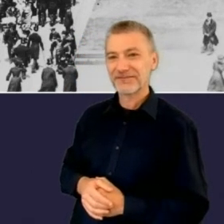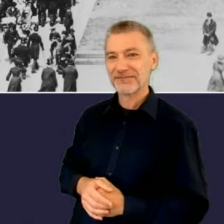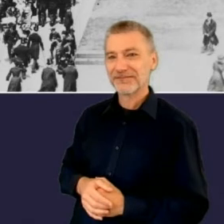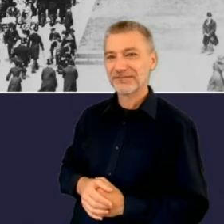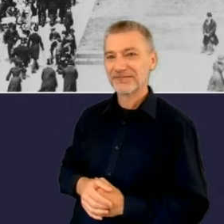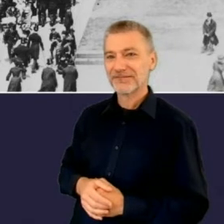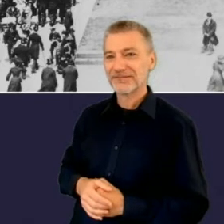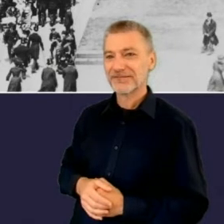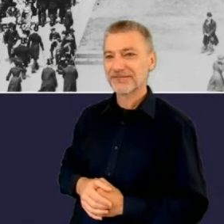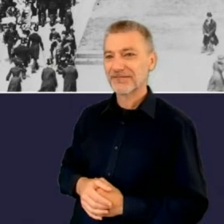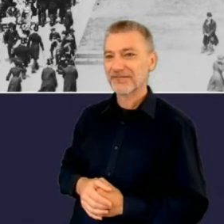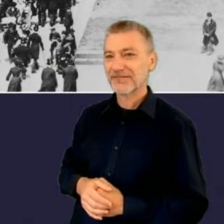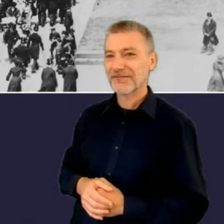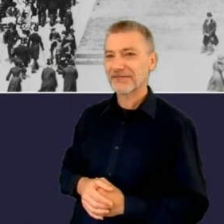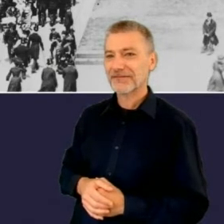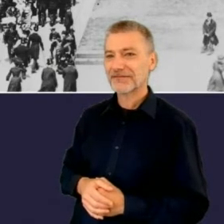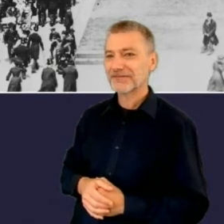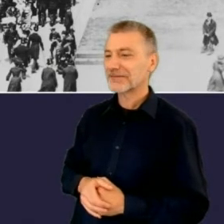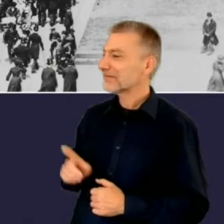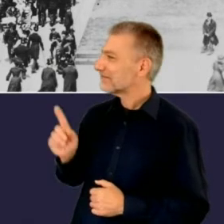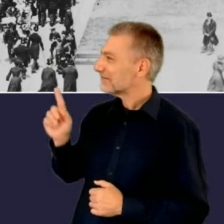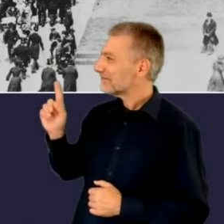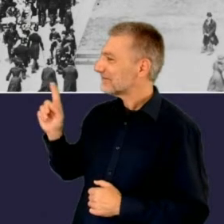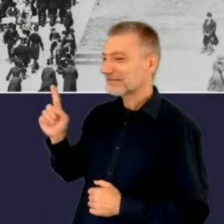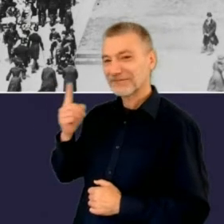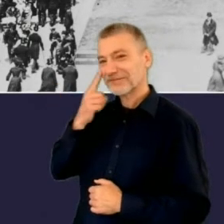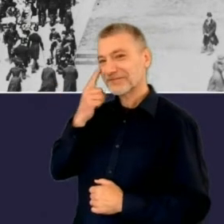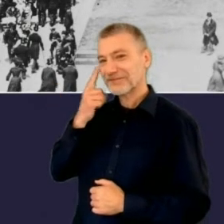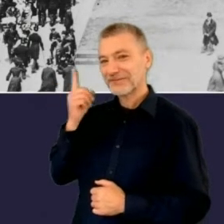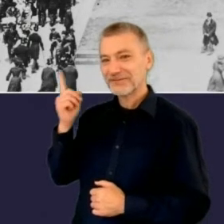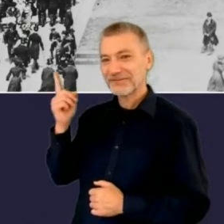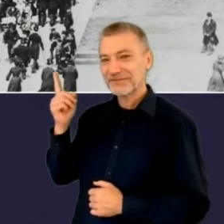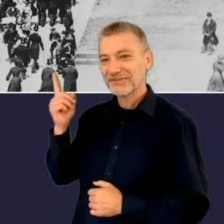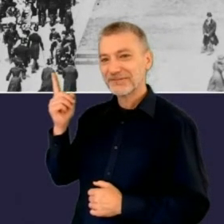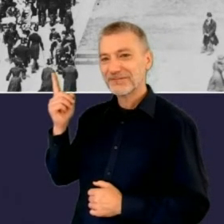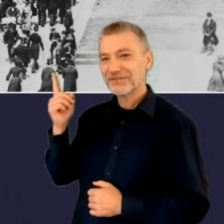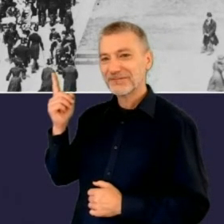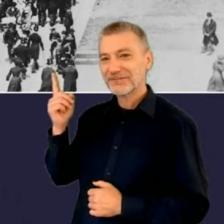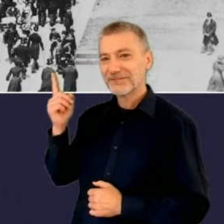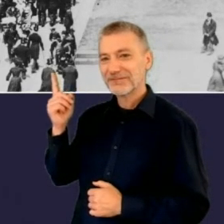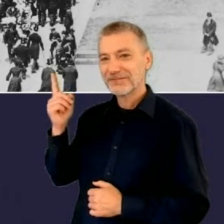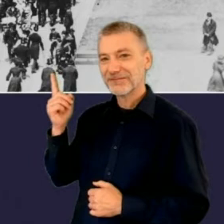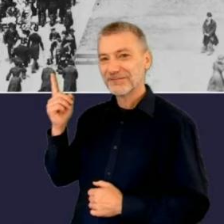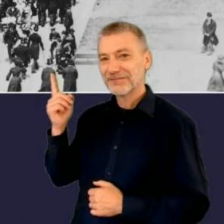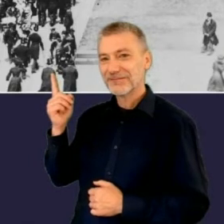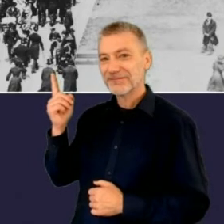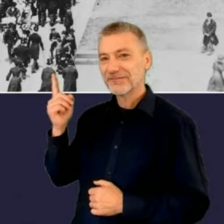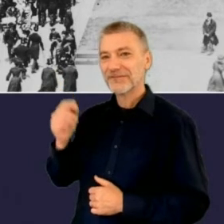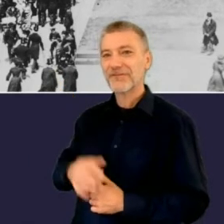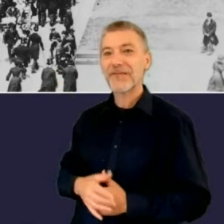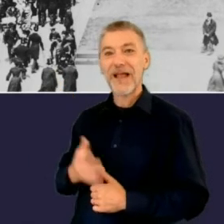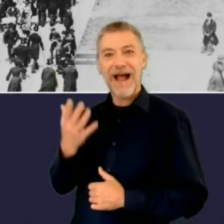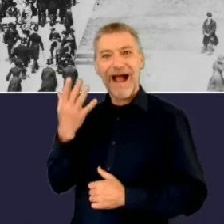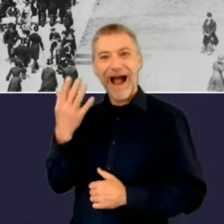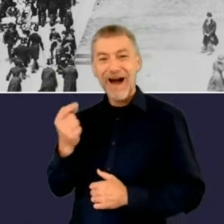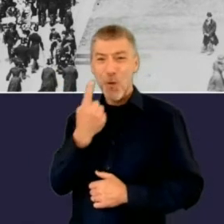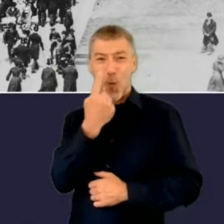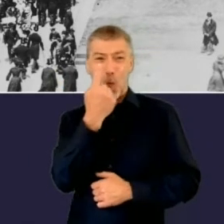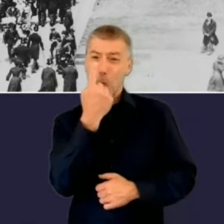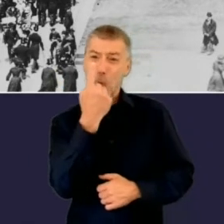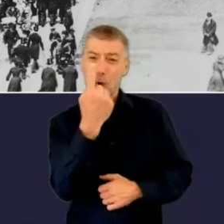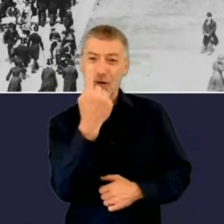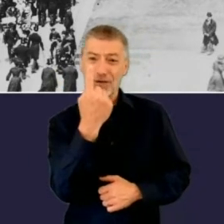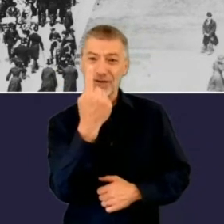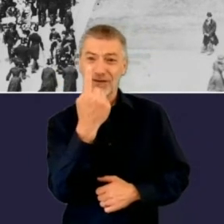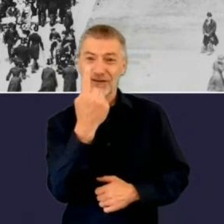blown up a couple of bits for you. What you'll see on the next picture is there's actually a car. So in the middle